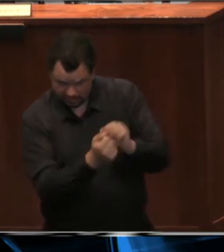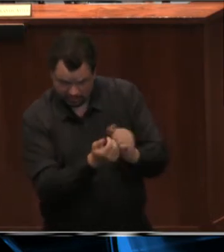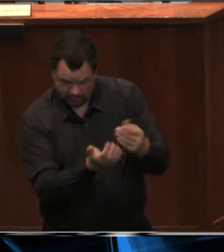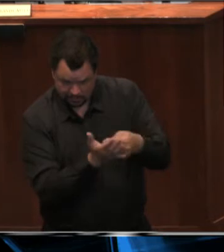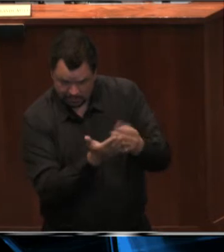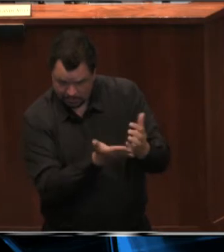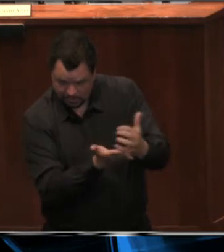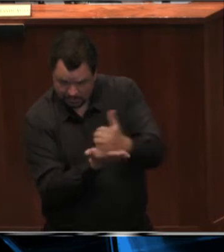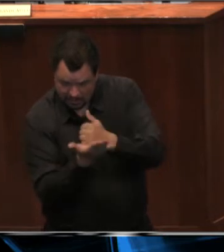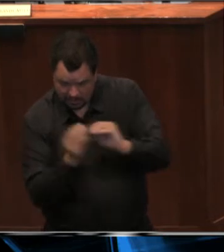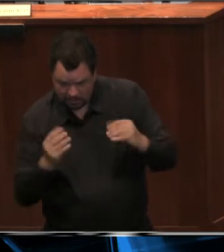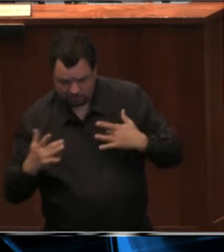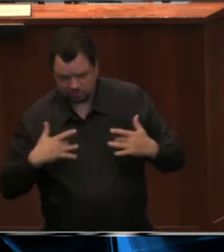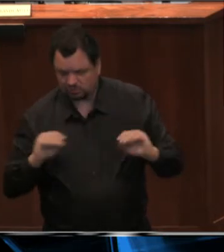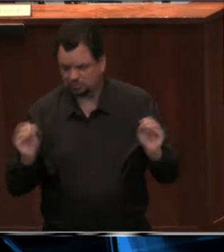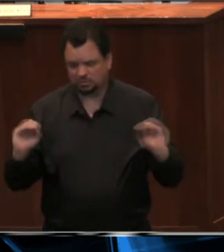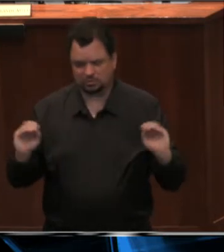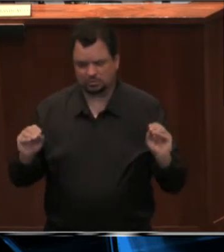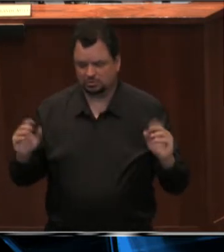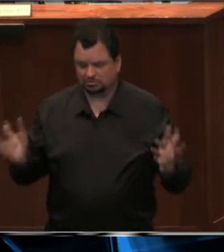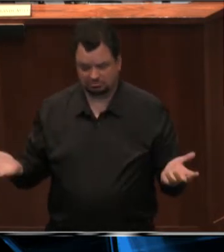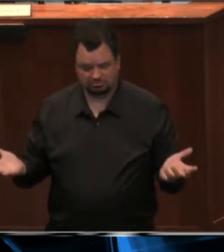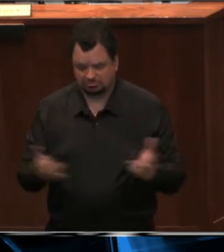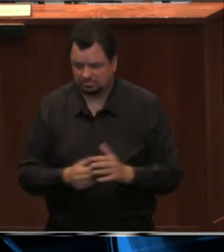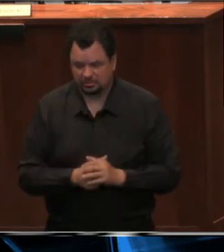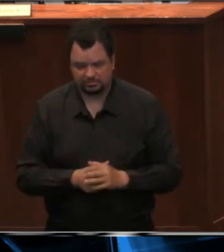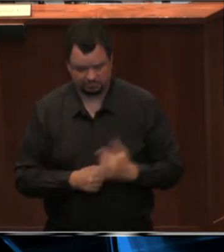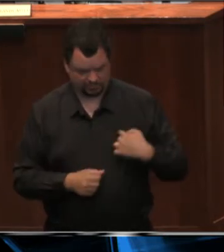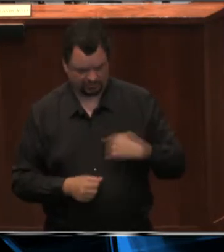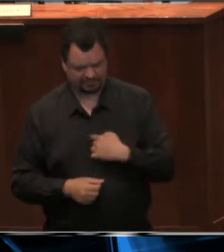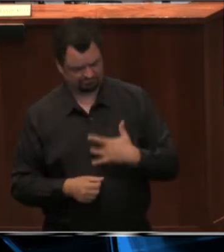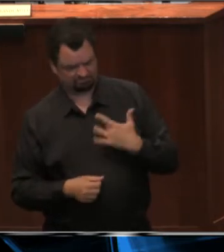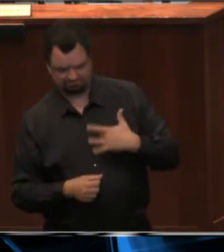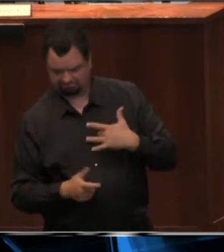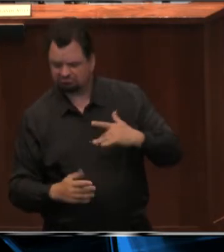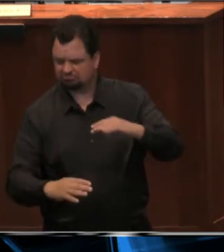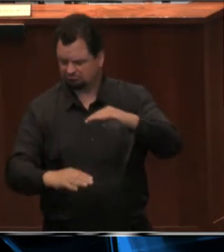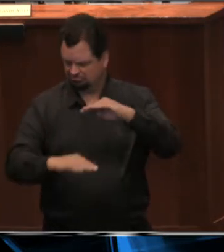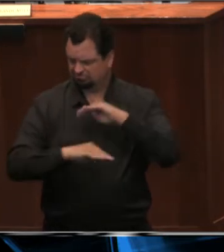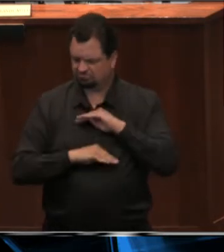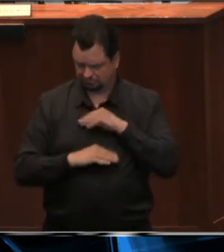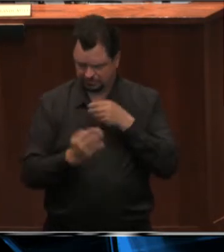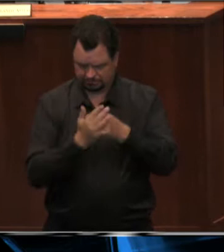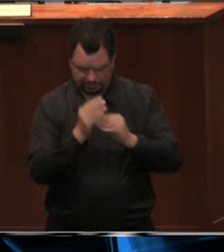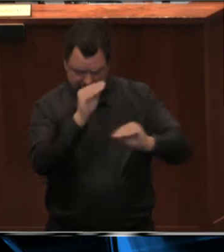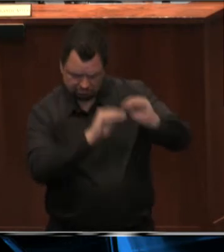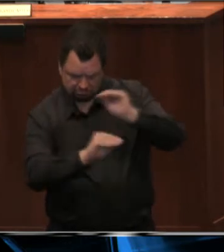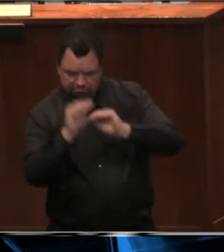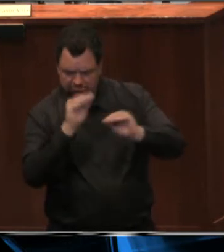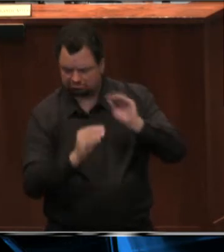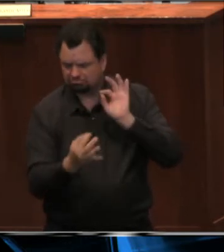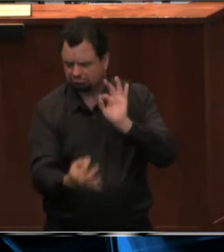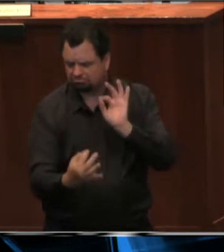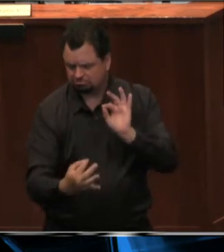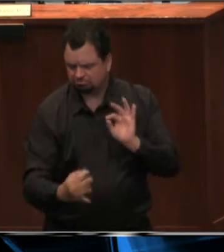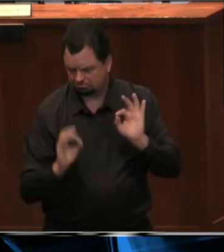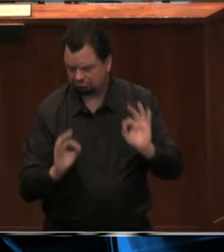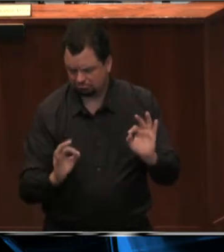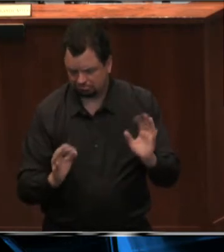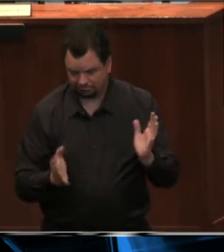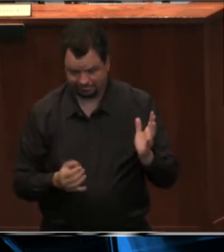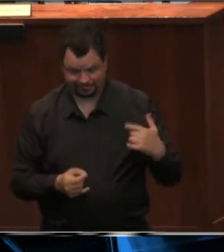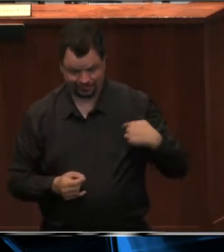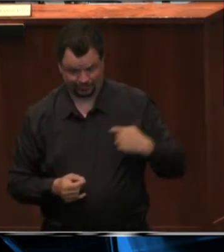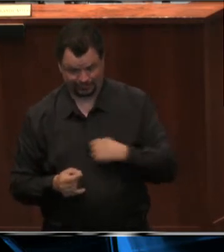completely covered through one of those numerous sources of funding. In addition, our expenses, you'll note that it says that we are